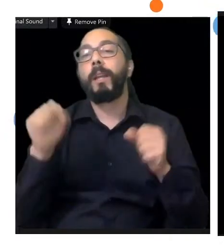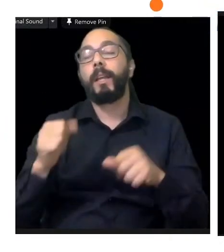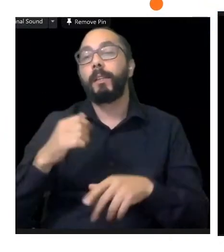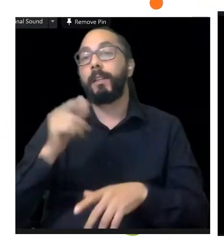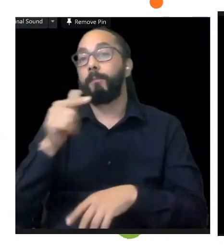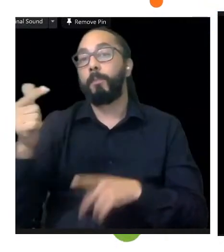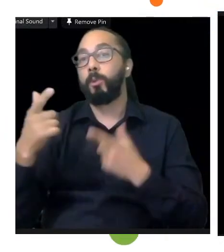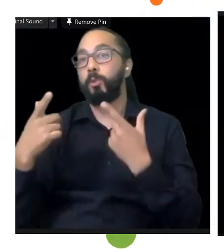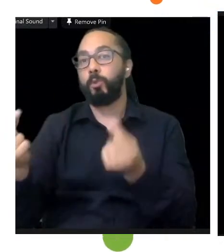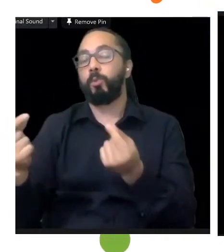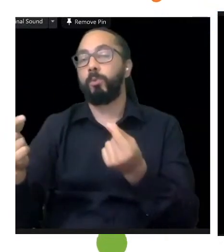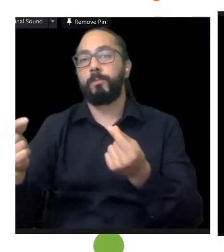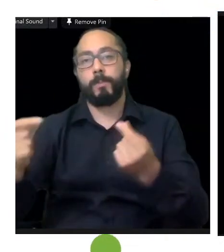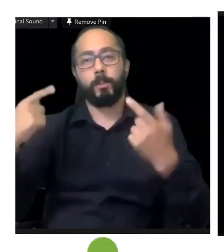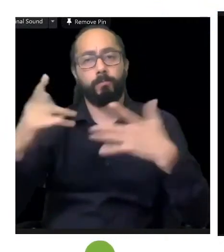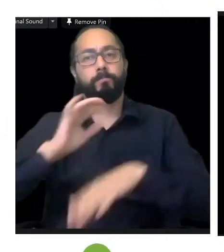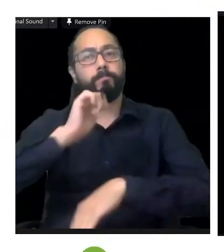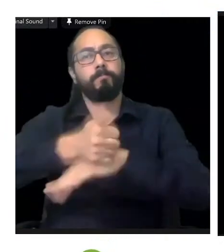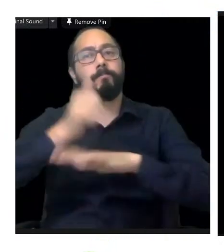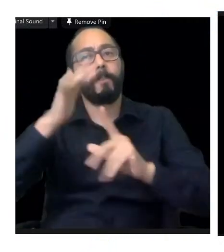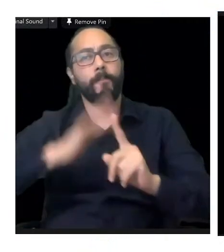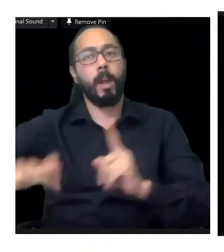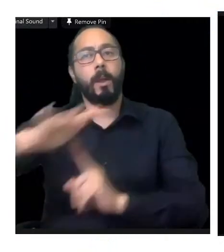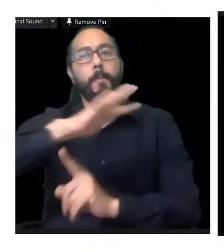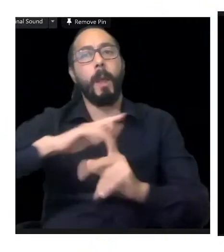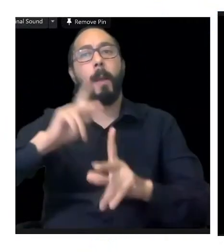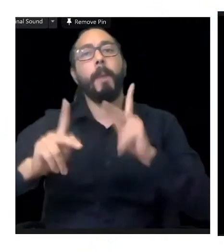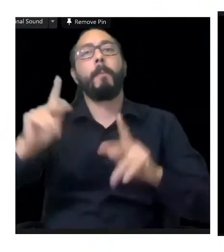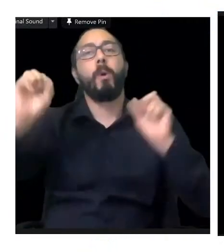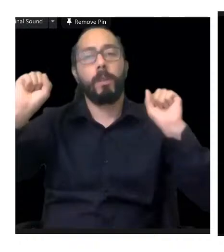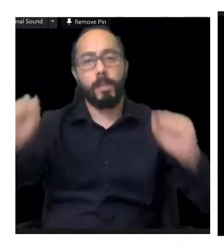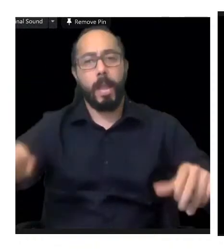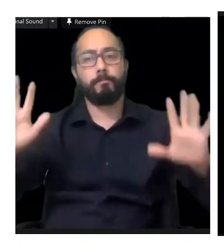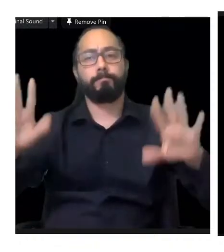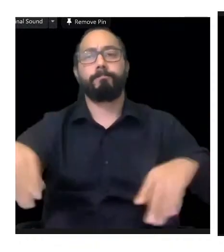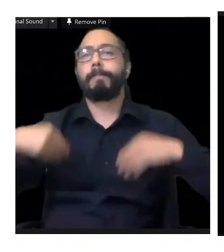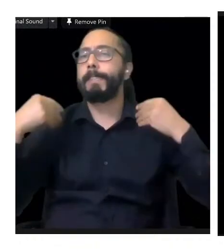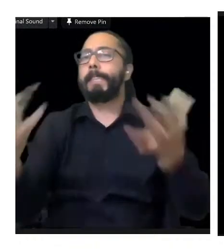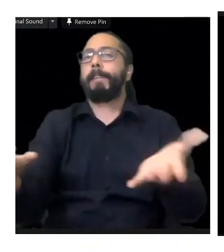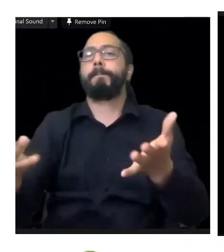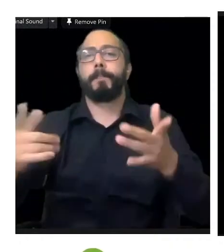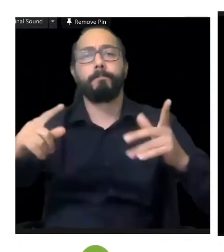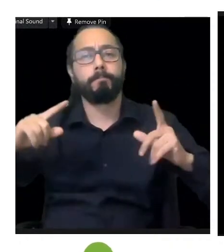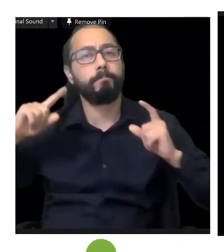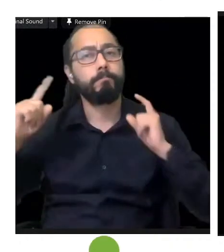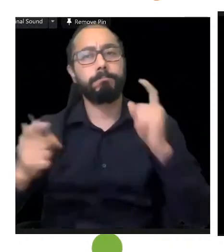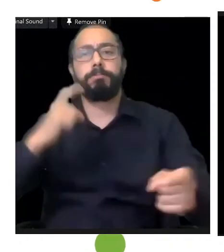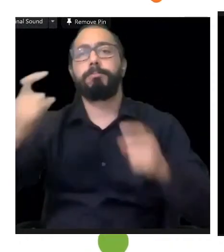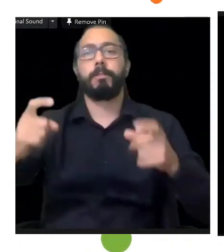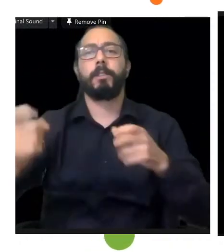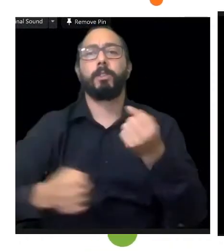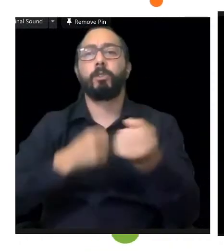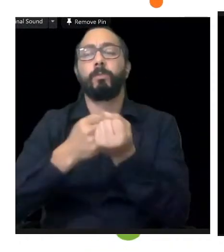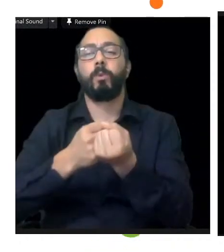environment for Canadians to give the way they want to give and to support through charitable donations, arts and